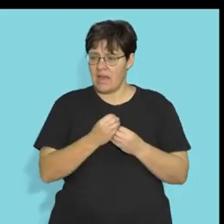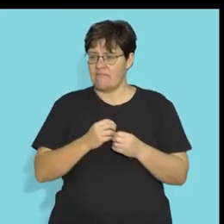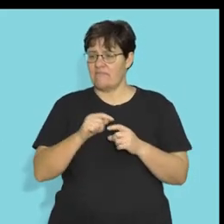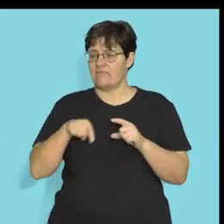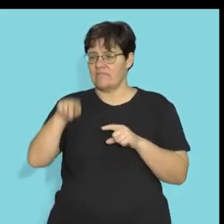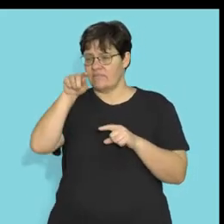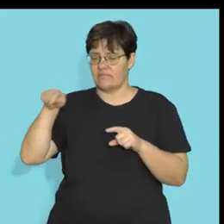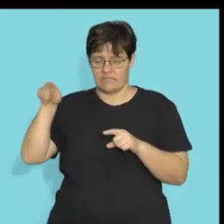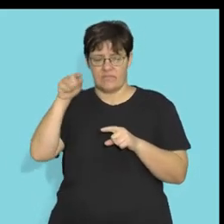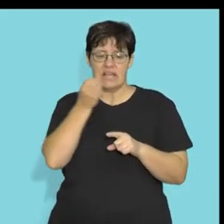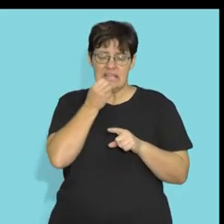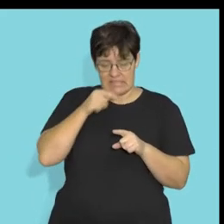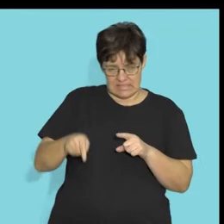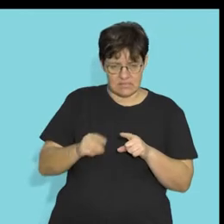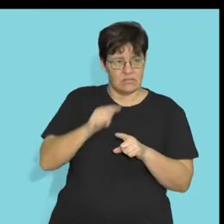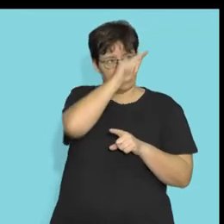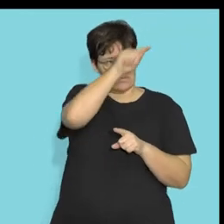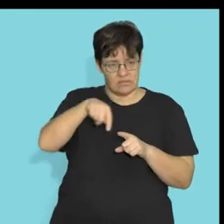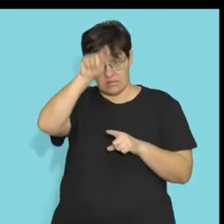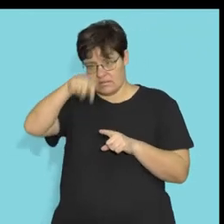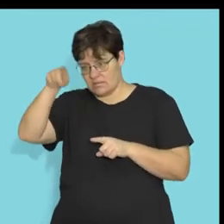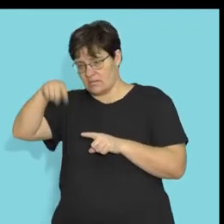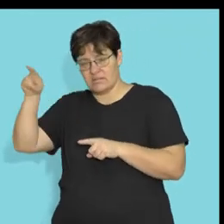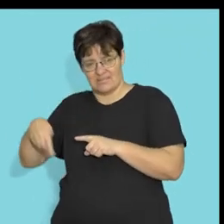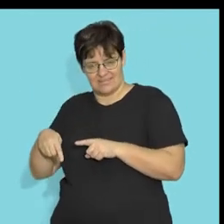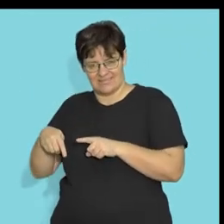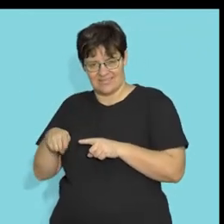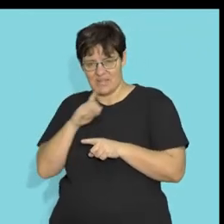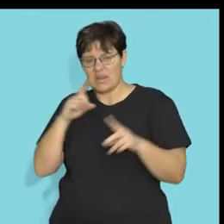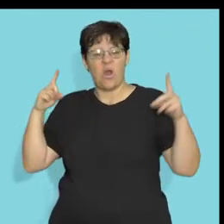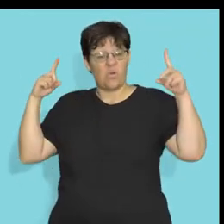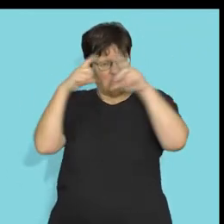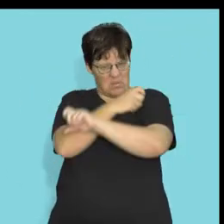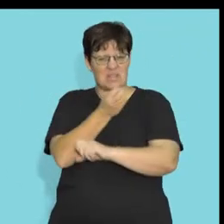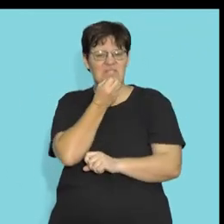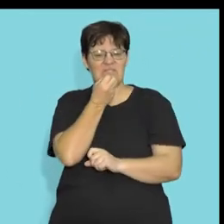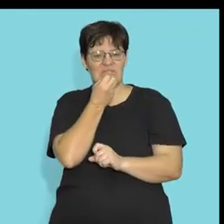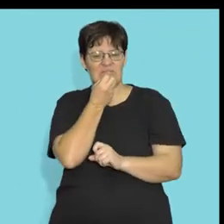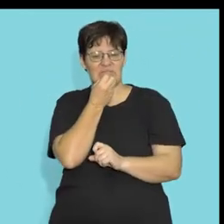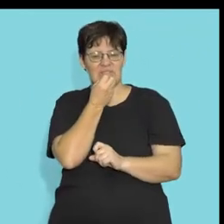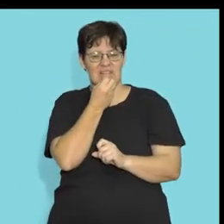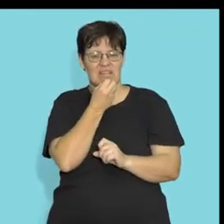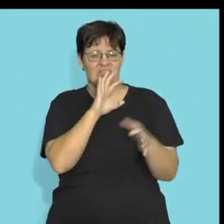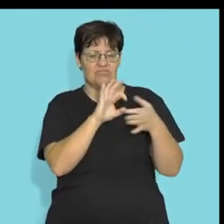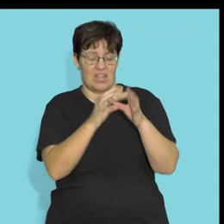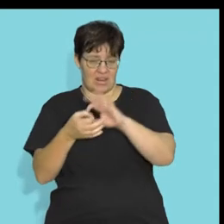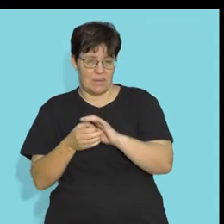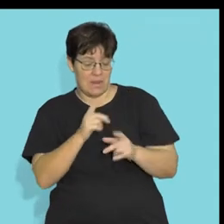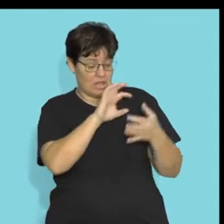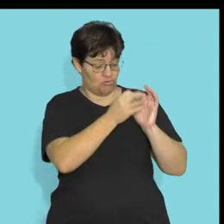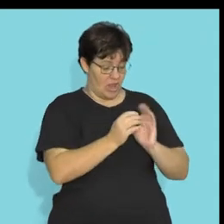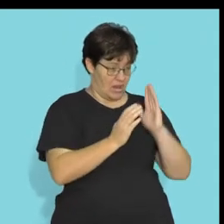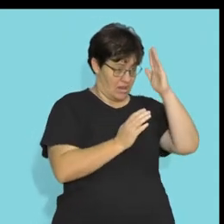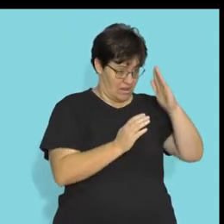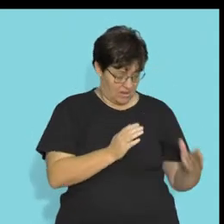multiple consumers that feed off it. And so in this complex food chain, we see many different food chains